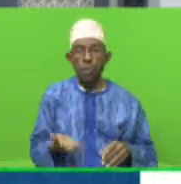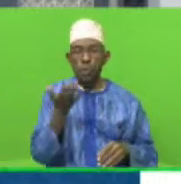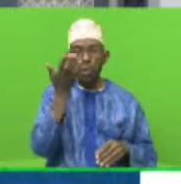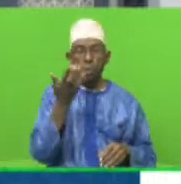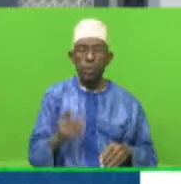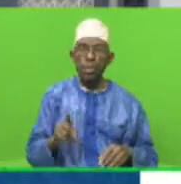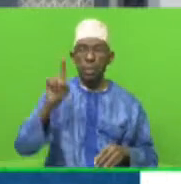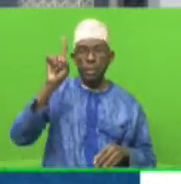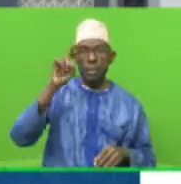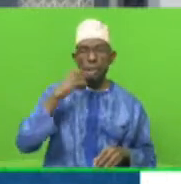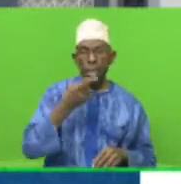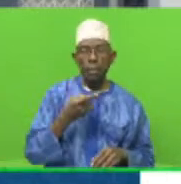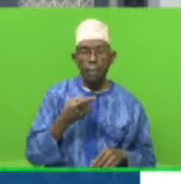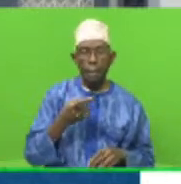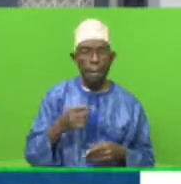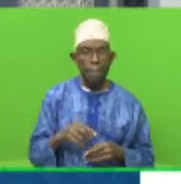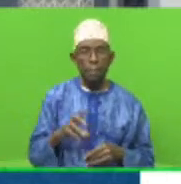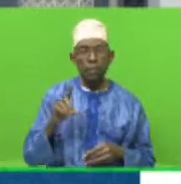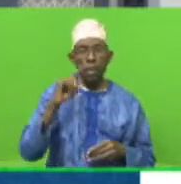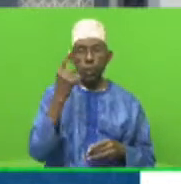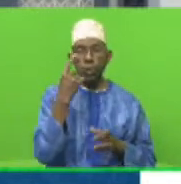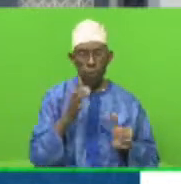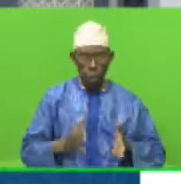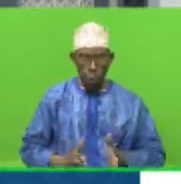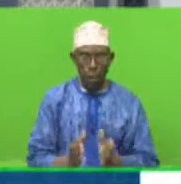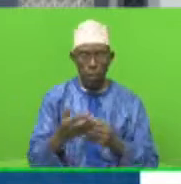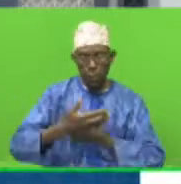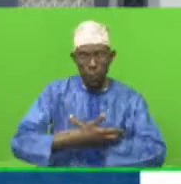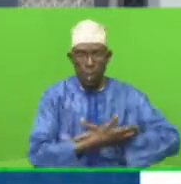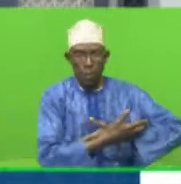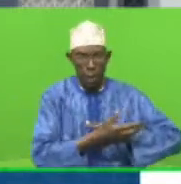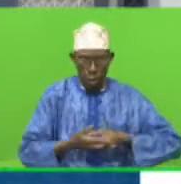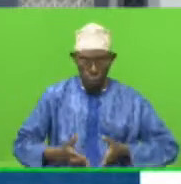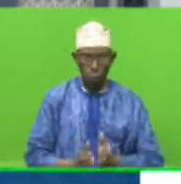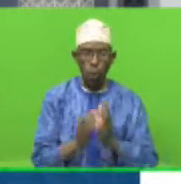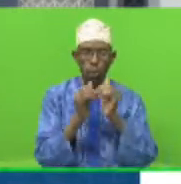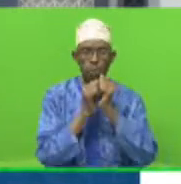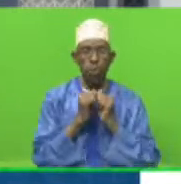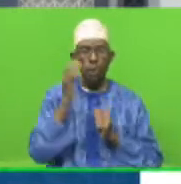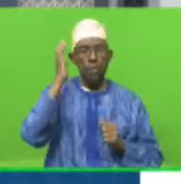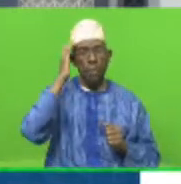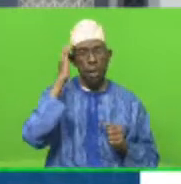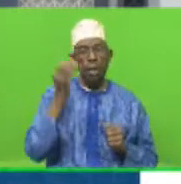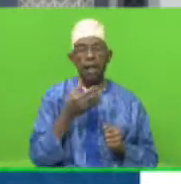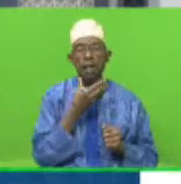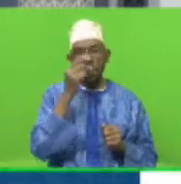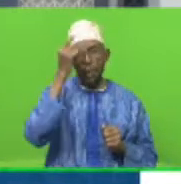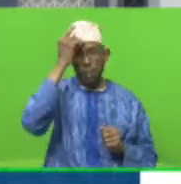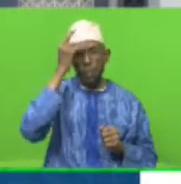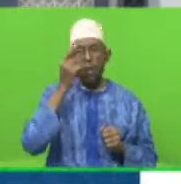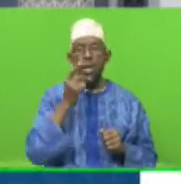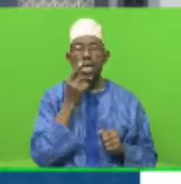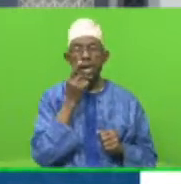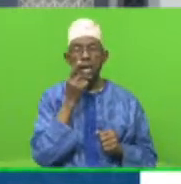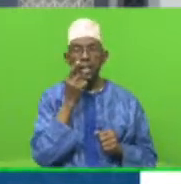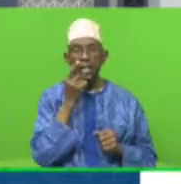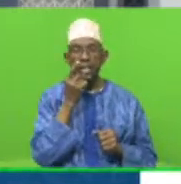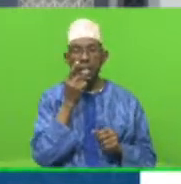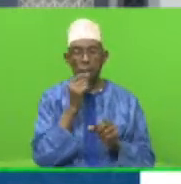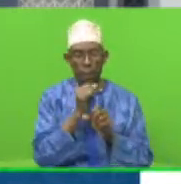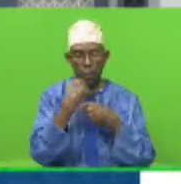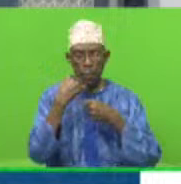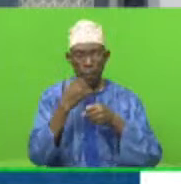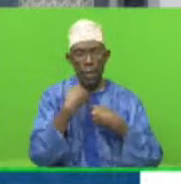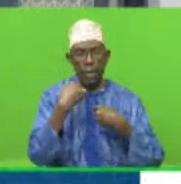says, "Ma min mauludin illa wa yuladu ala al-fitra, fa abawahu yuhawidanihi,